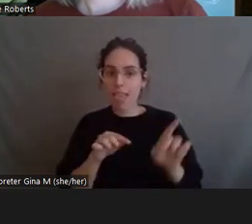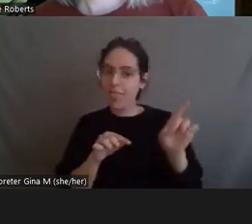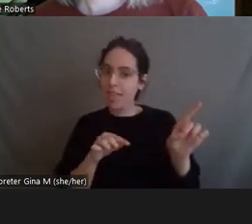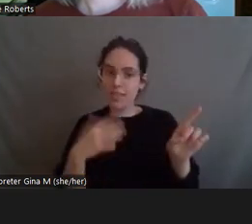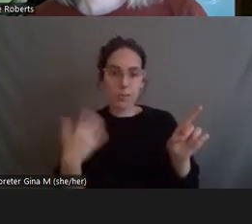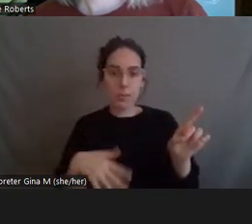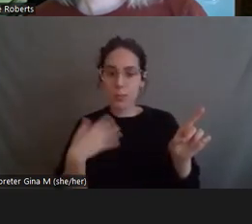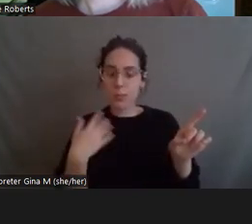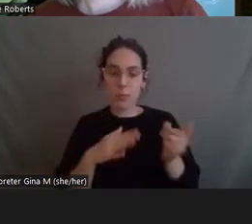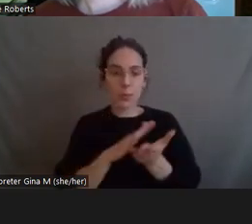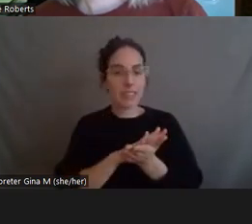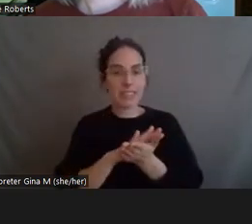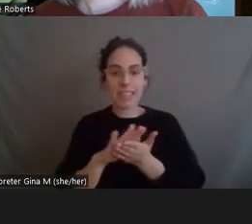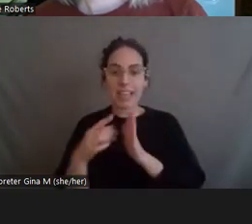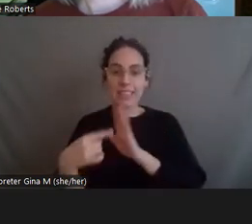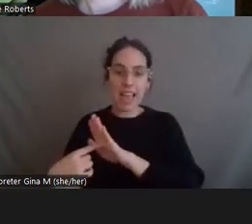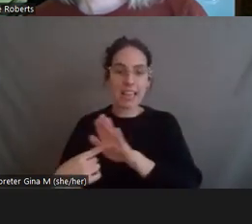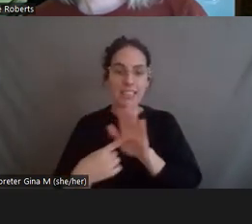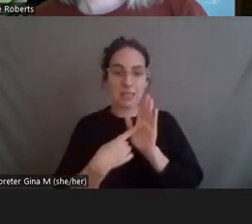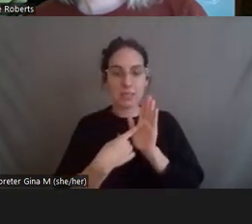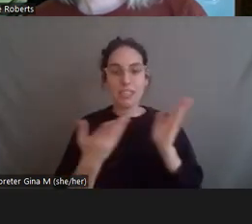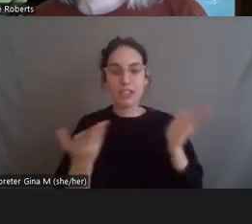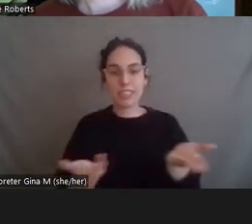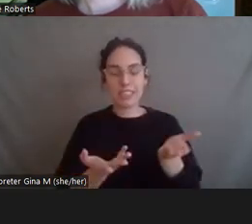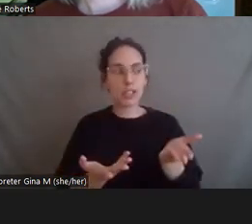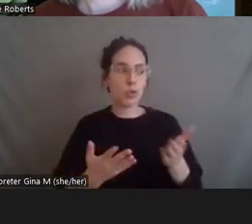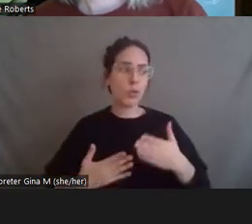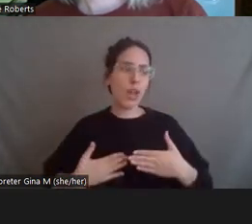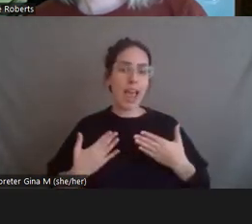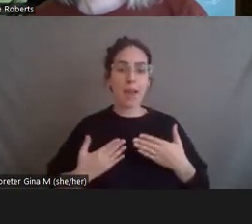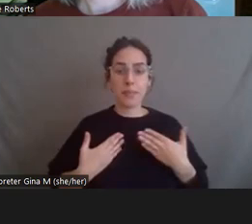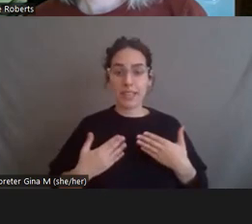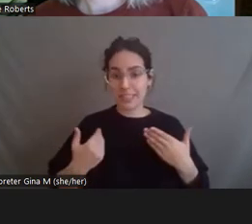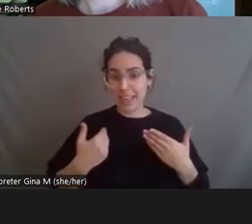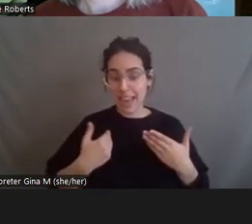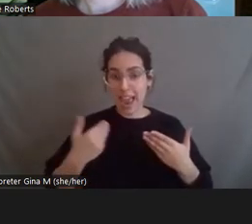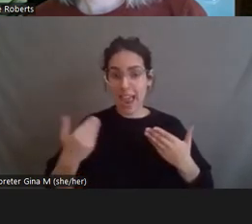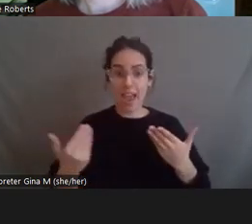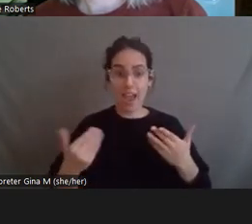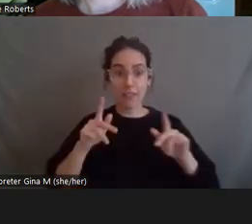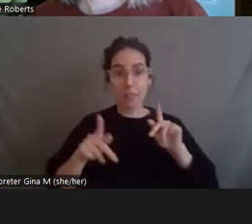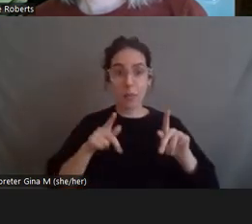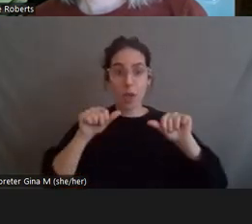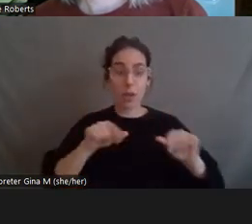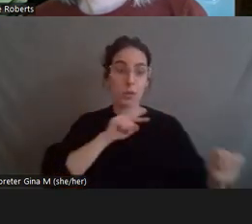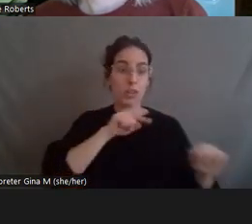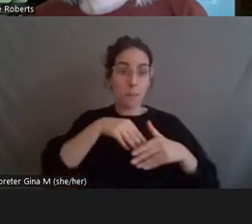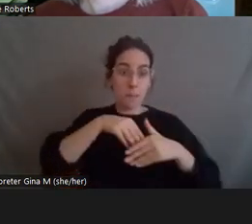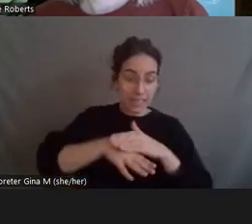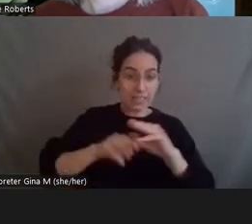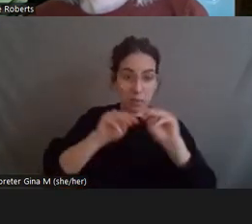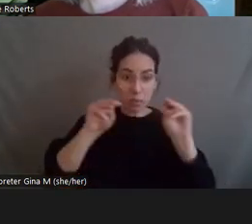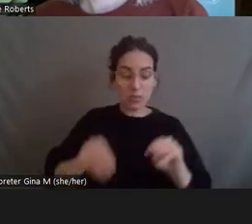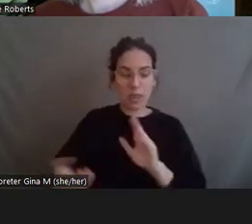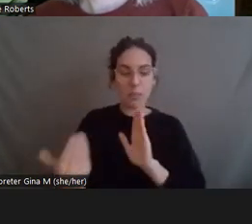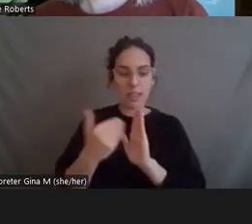nice exhibition. Again, we're happy to have Truman back in person at the museum. And this will